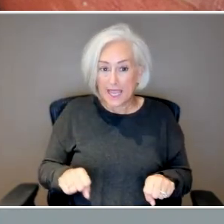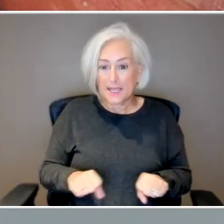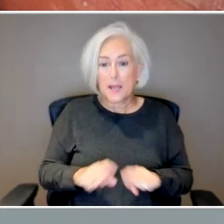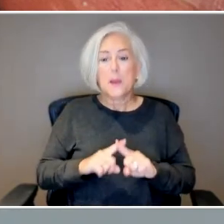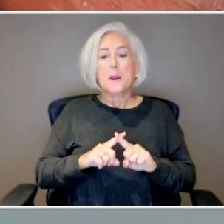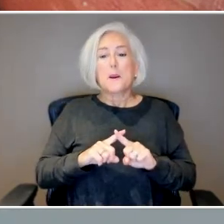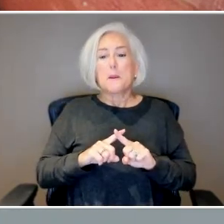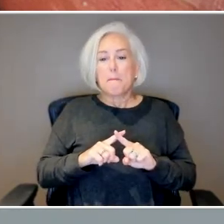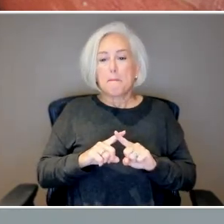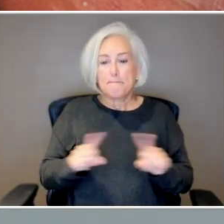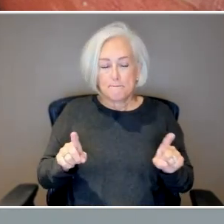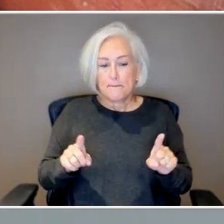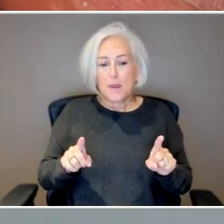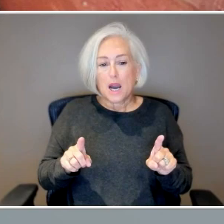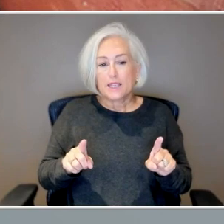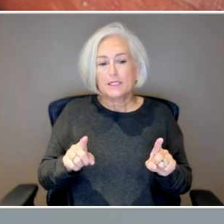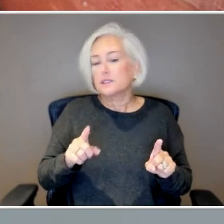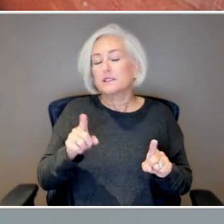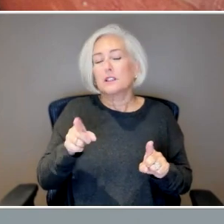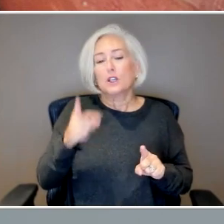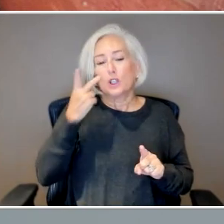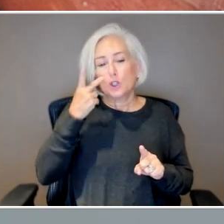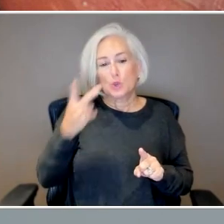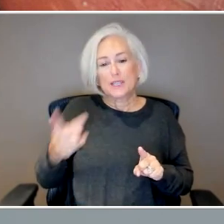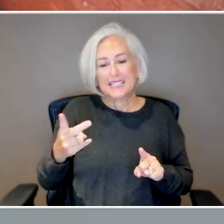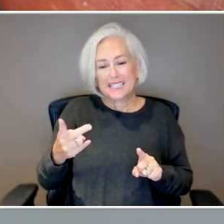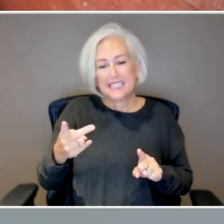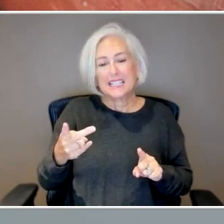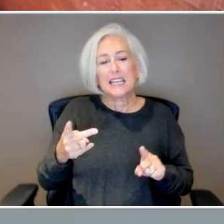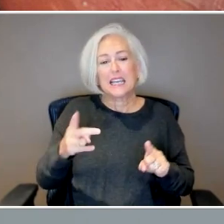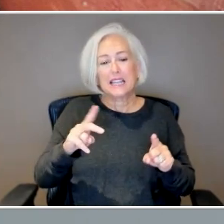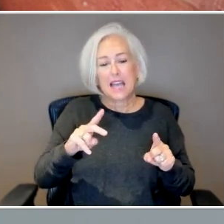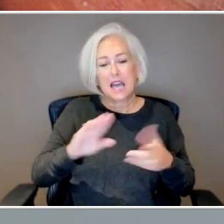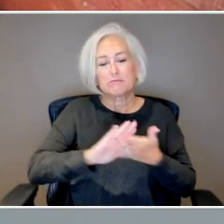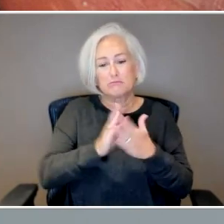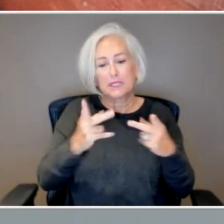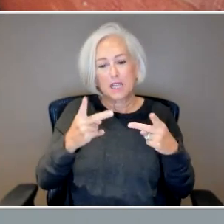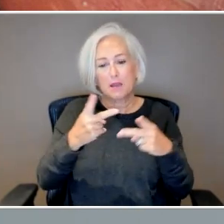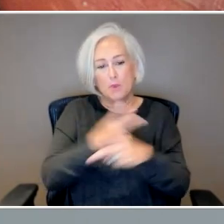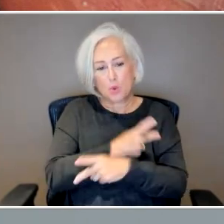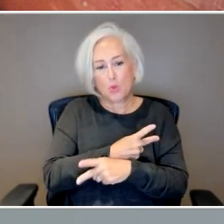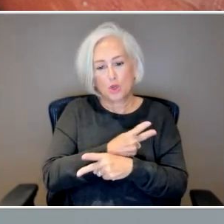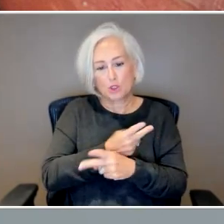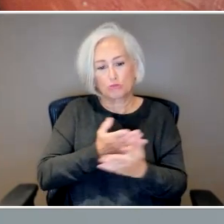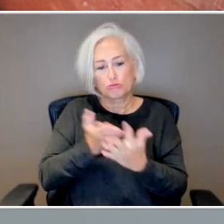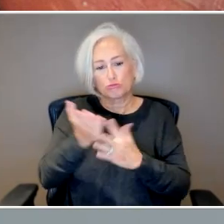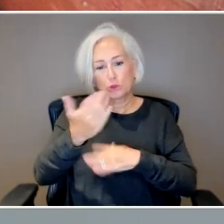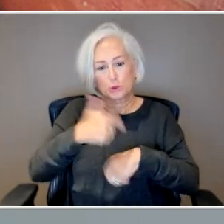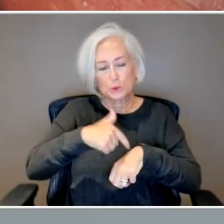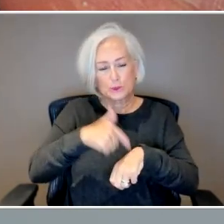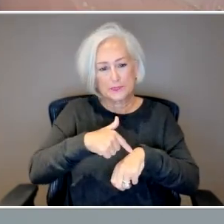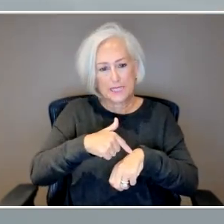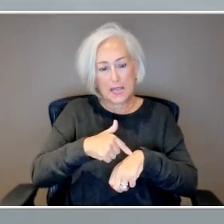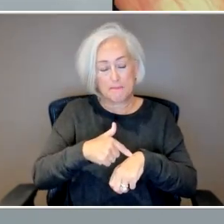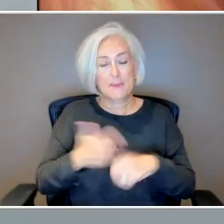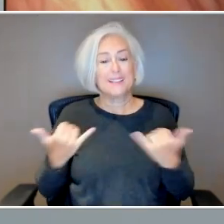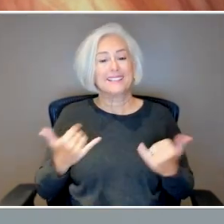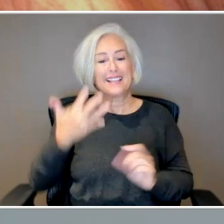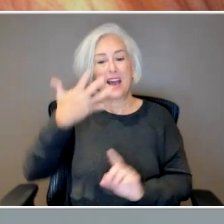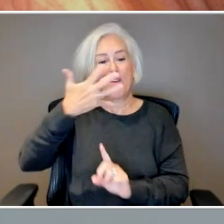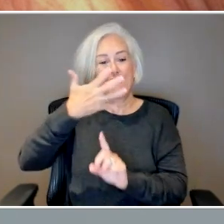subtle start and worsening over time, but you can see this actually from a get-go. All right, let's get 5 months later. This is the